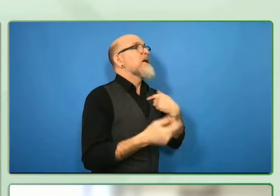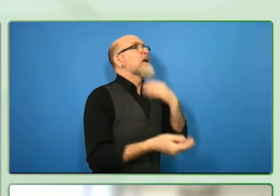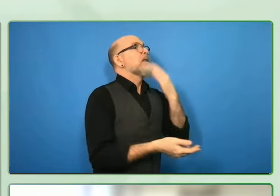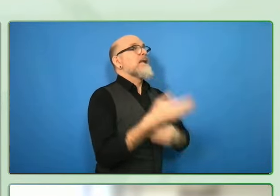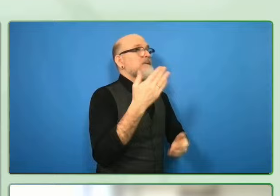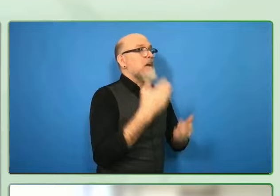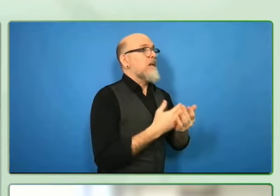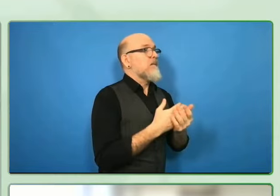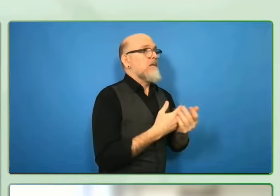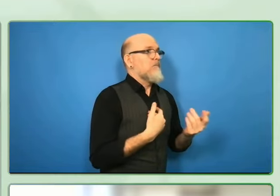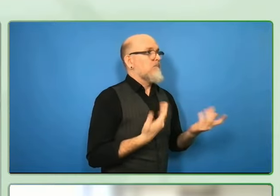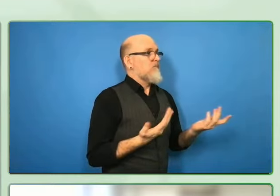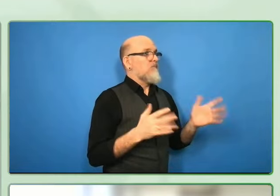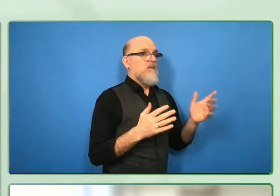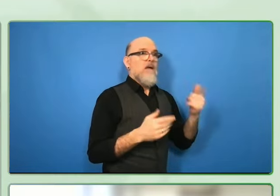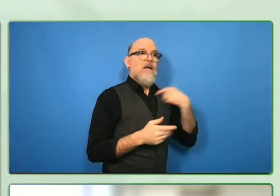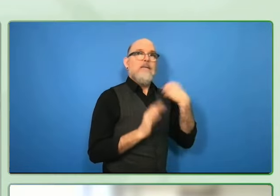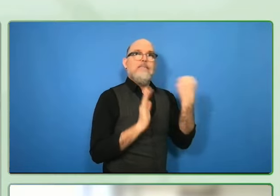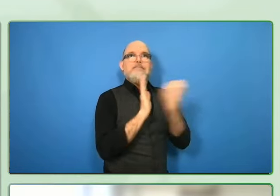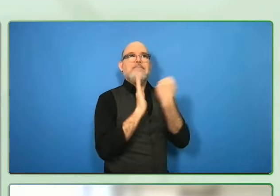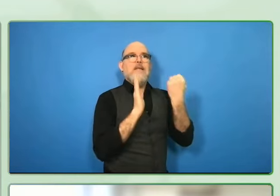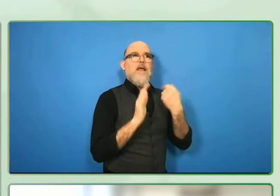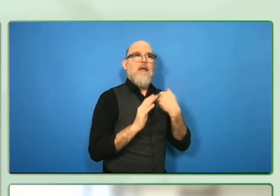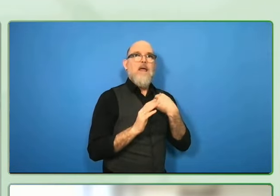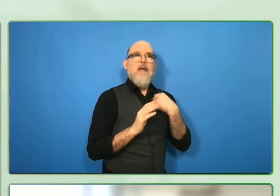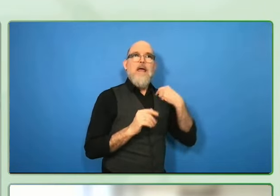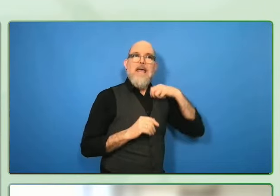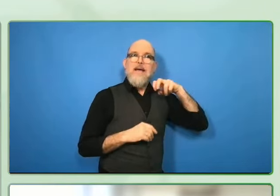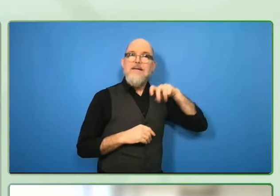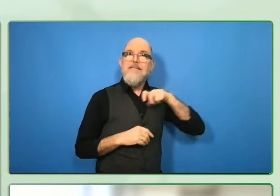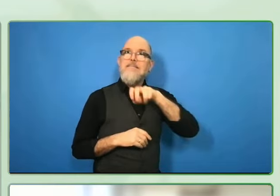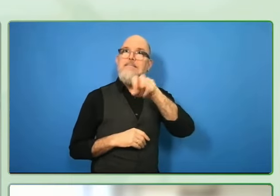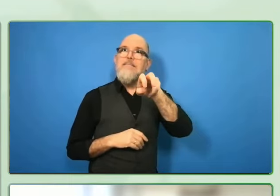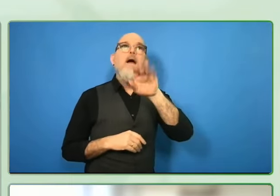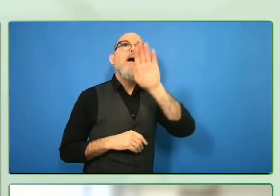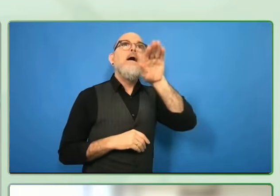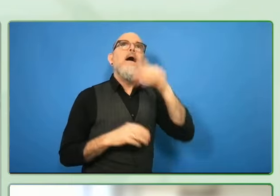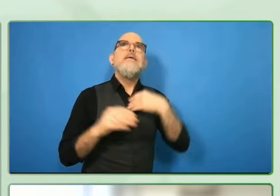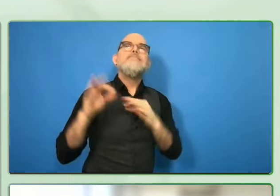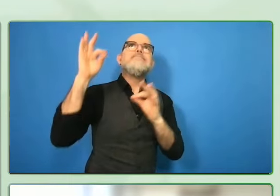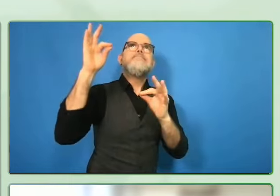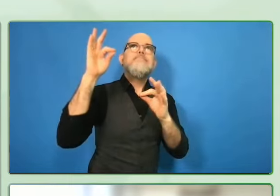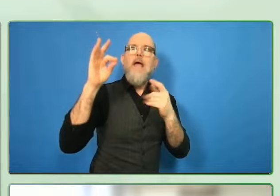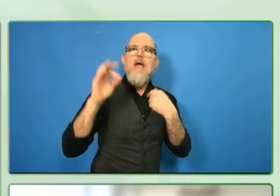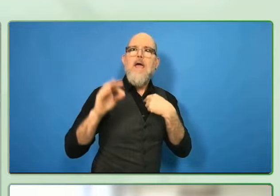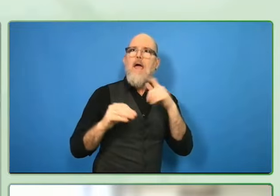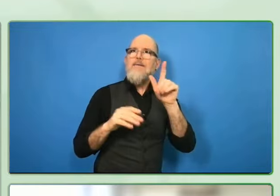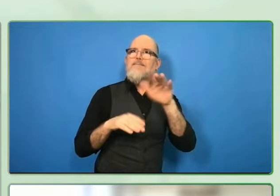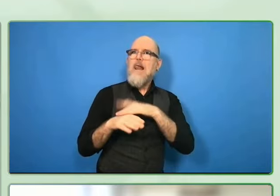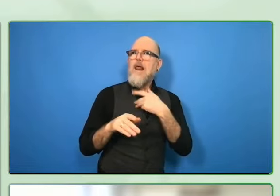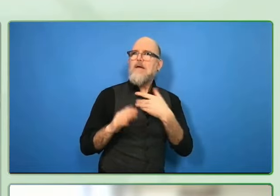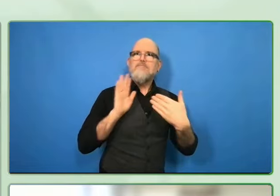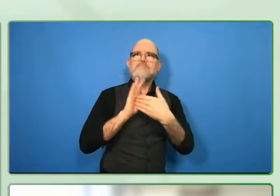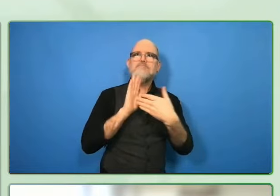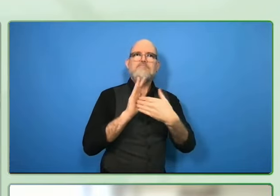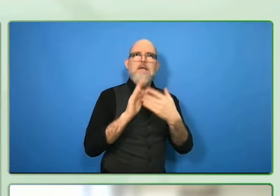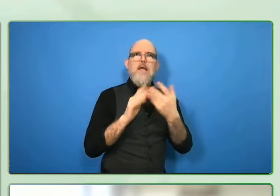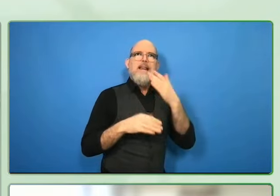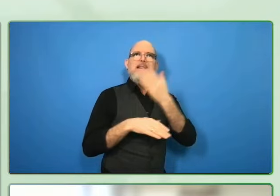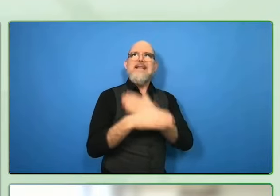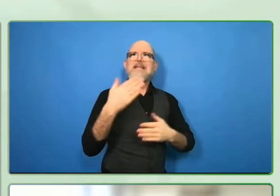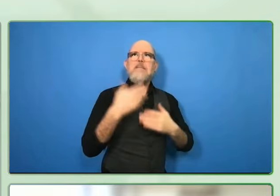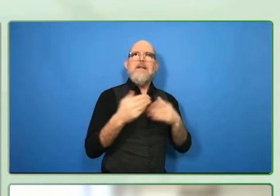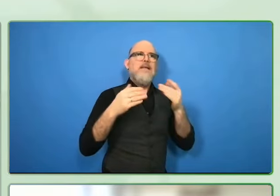to really provide a workplace assessment to understand the barriers they're facing because of their condition.